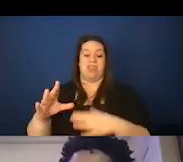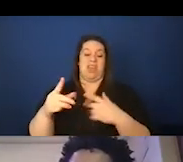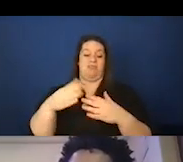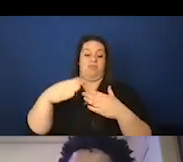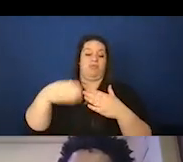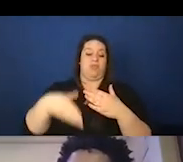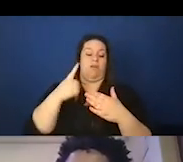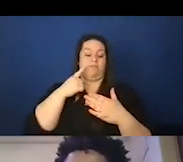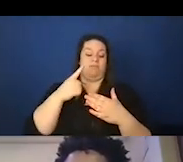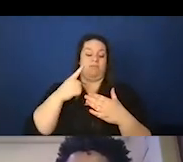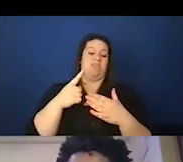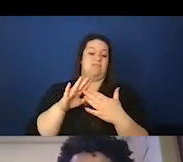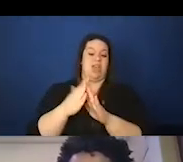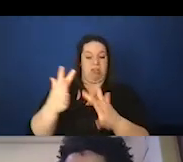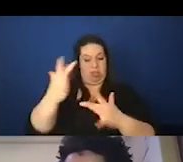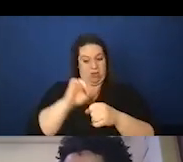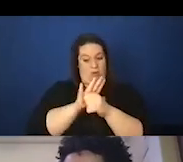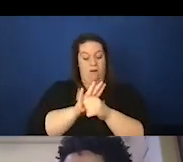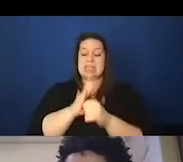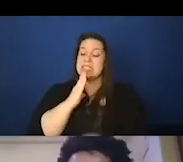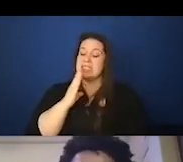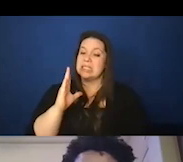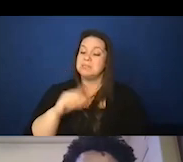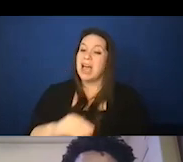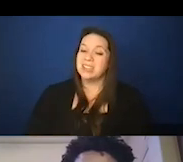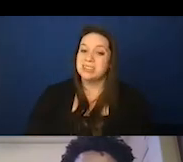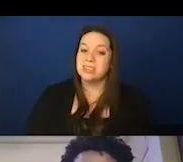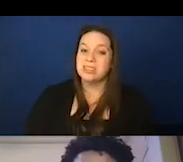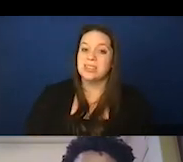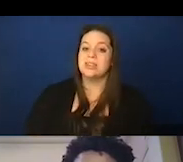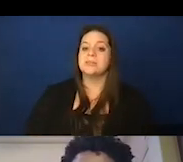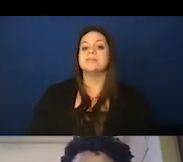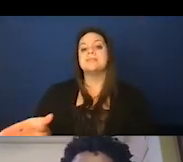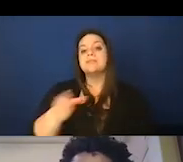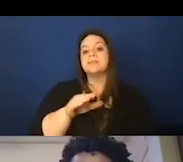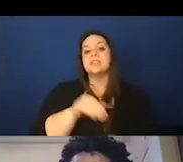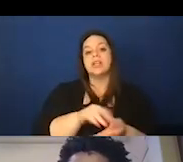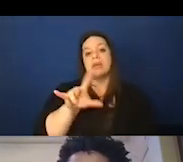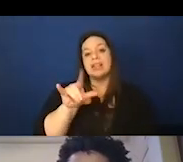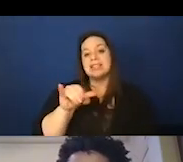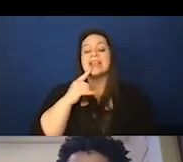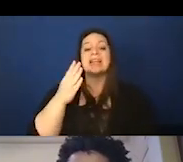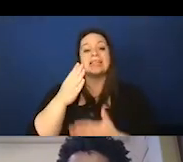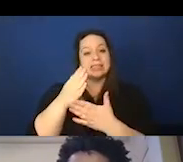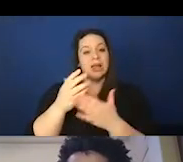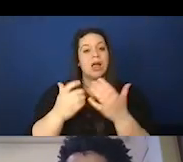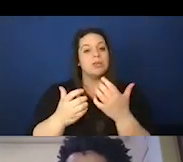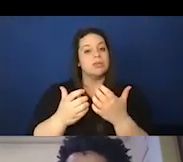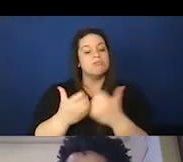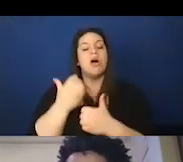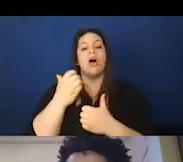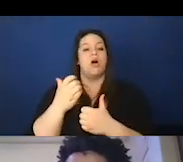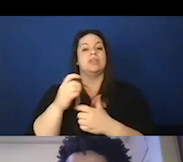Absolutely. Dr. Vasquez is so right. There are most pre-existing conditions that everybody should get this vaccine.